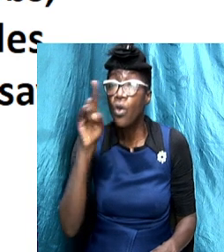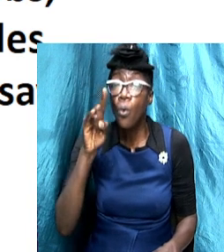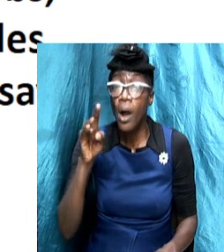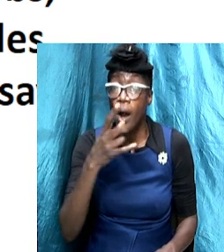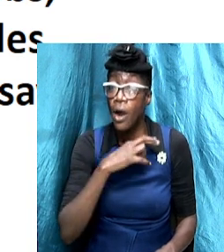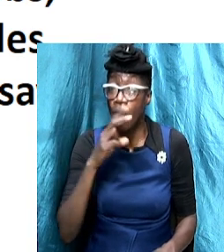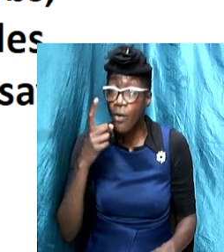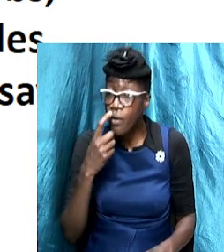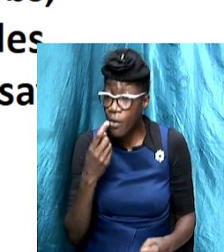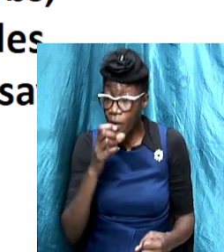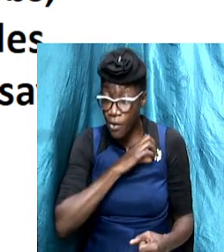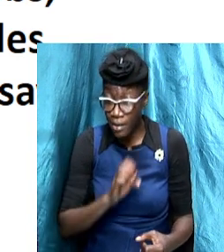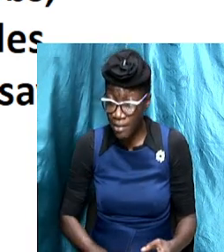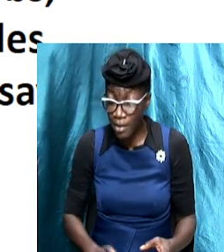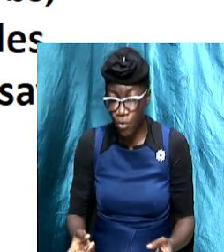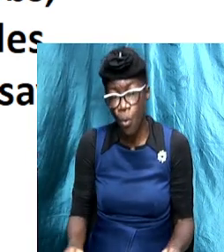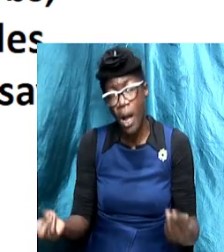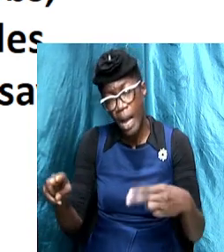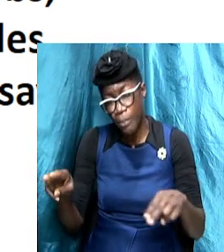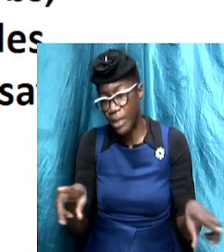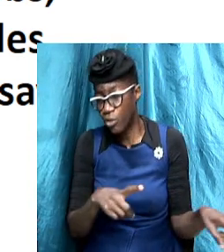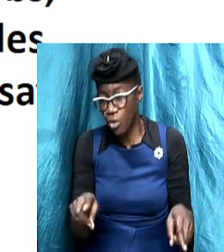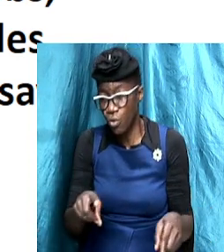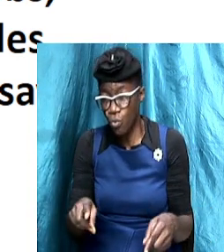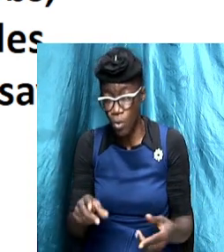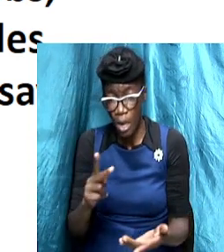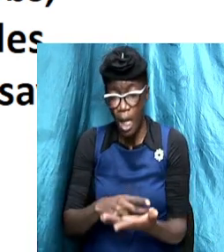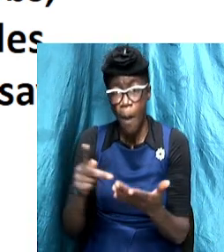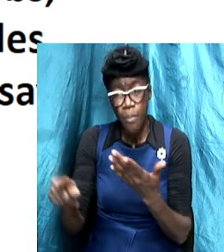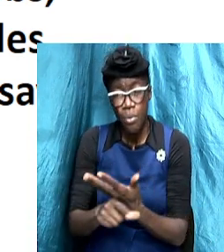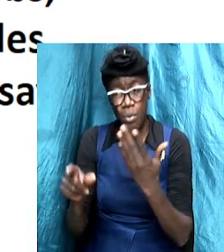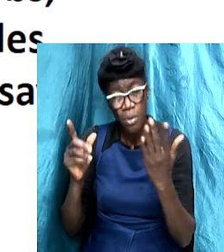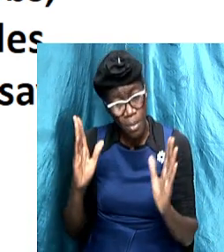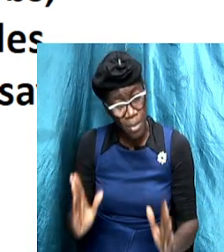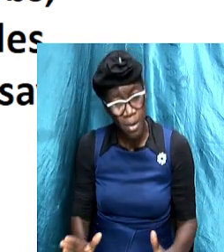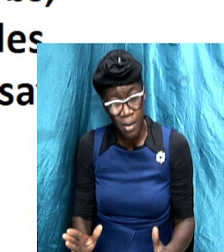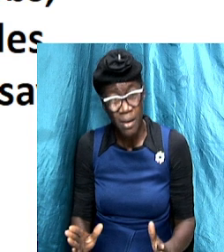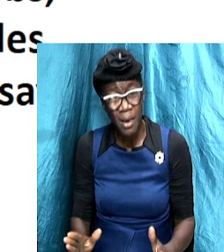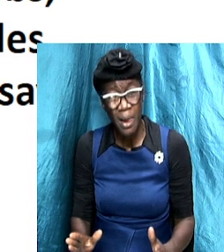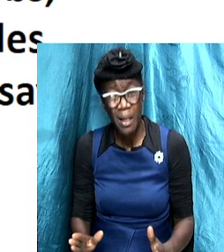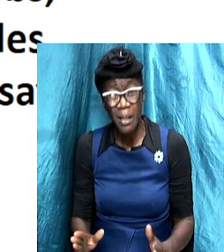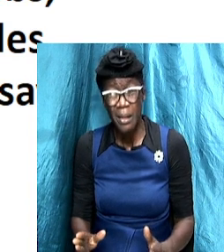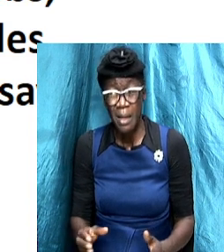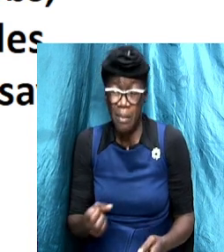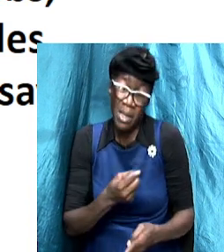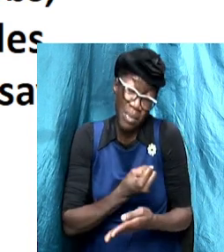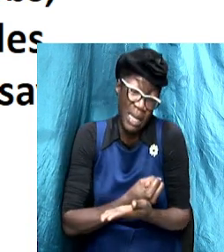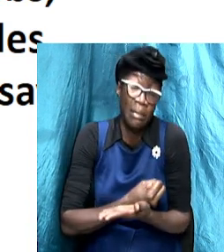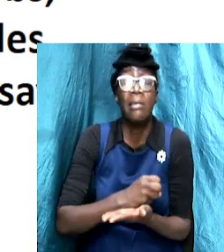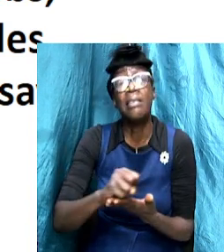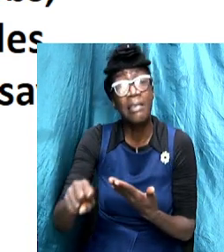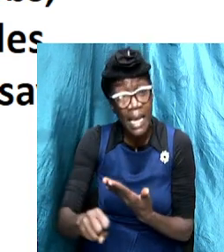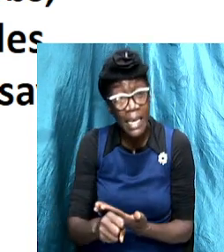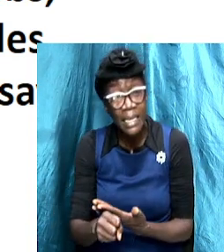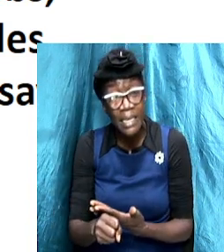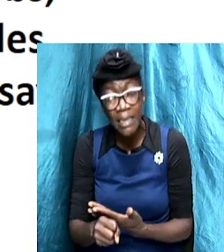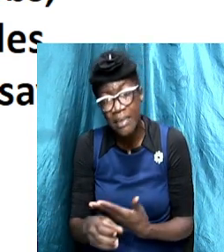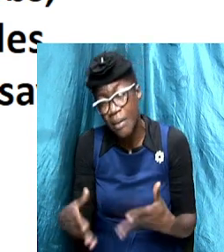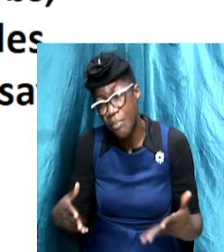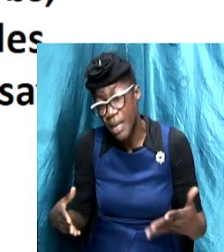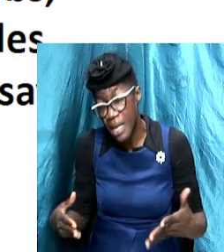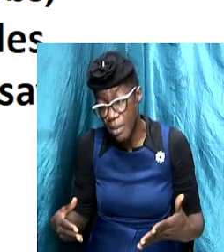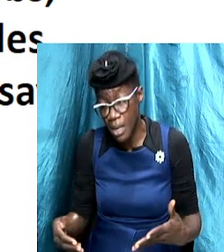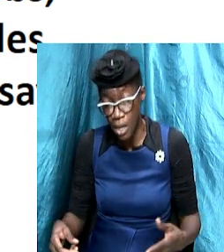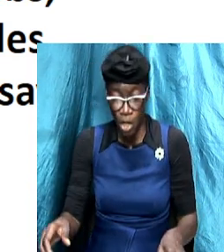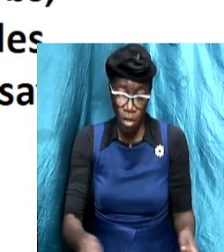are a Christian who happens to be a scientist. And if you're not a scientist and you're mopping the